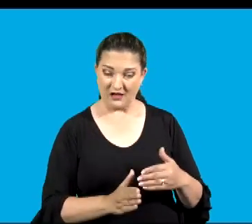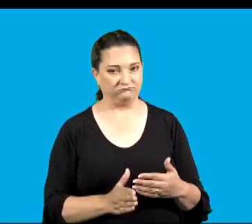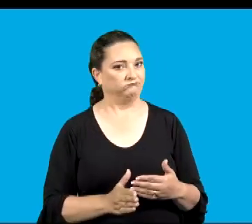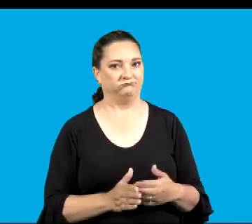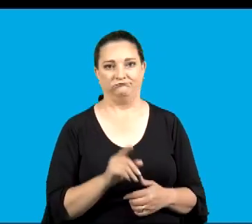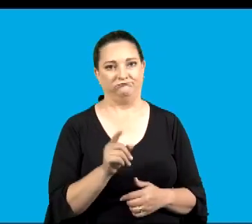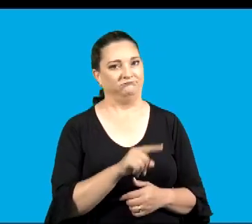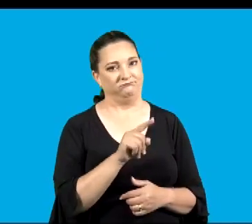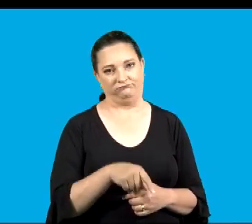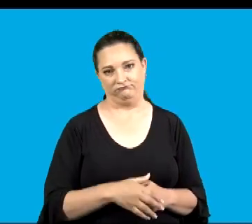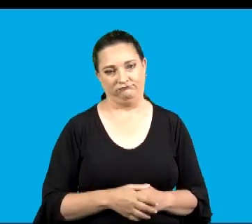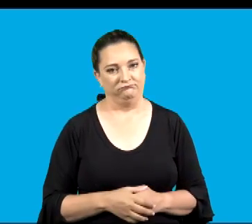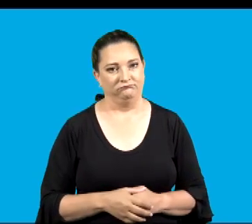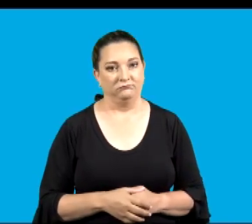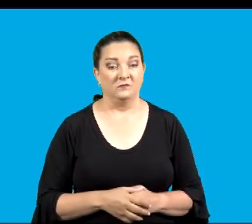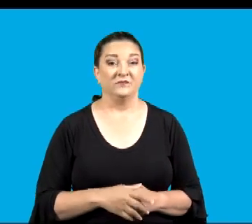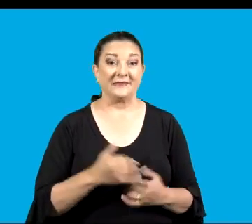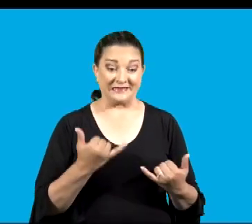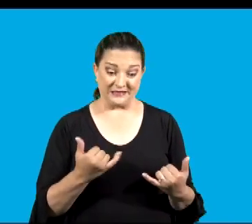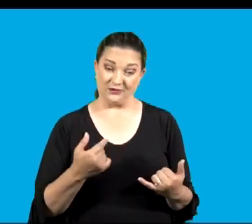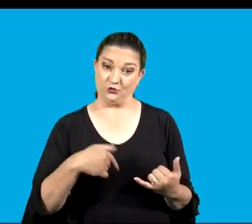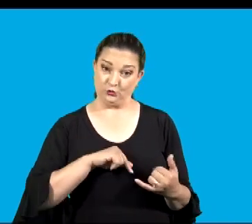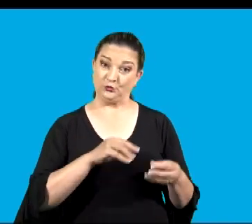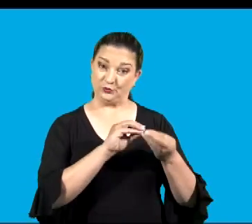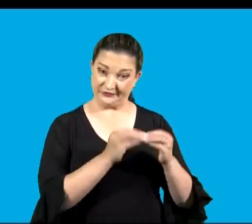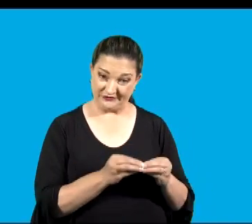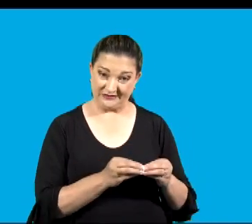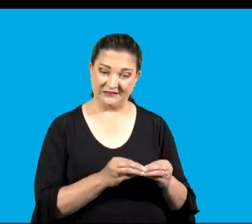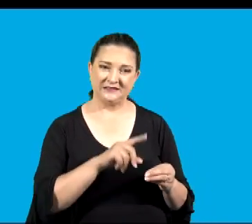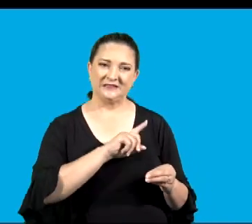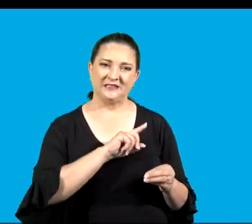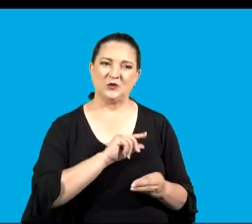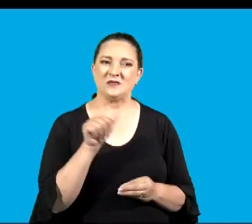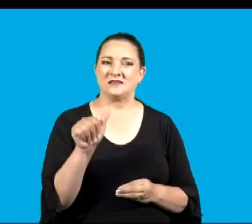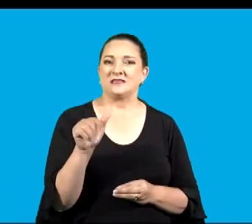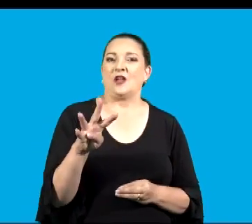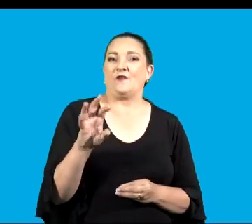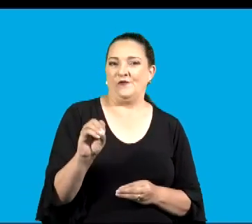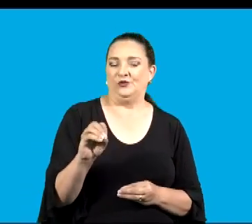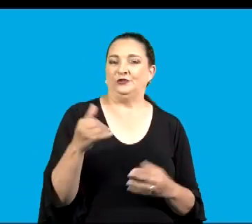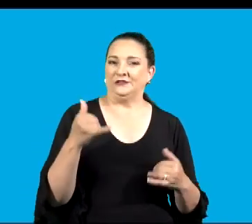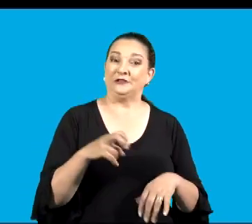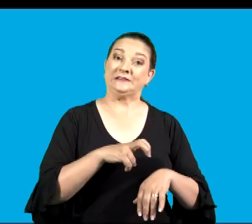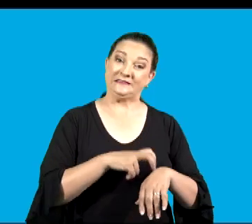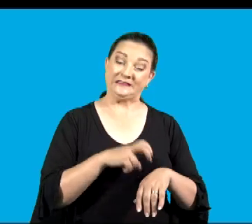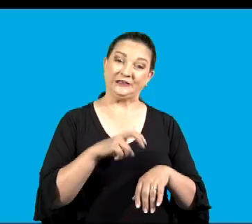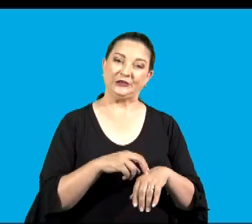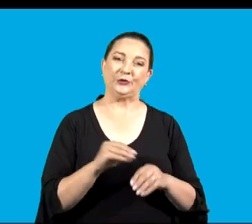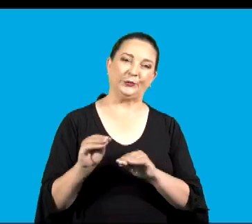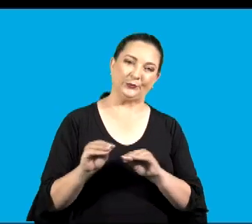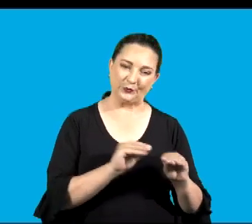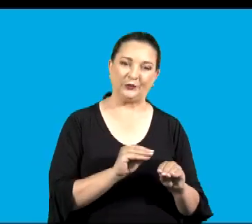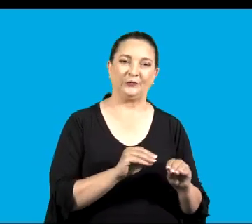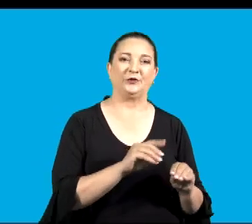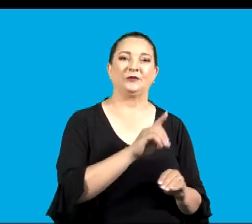incorrect. It means, therefore, when I am correcting that, I need to bring that 640 to the debit side. That means I'm